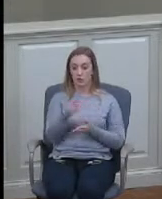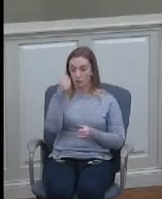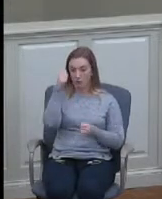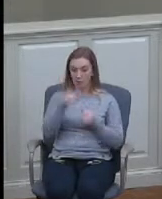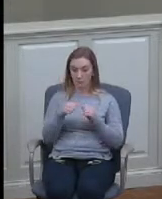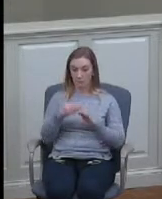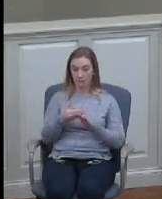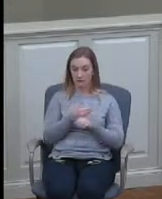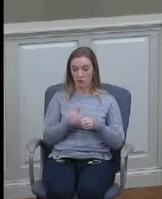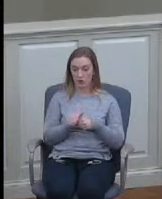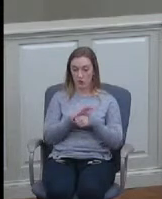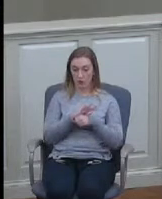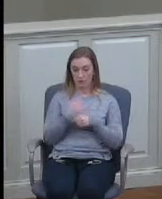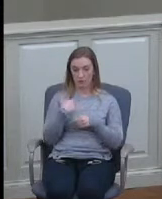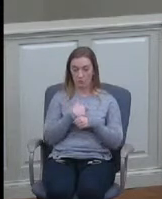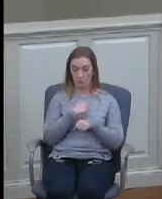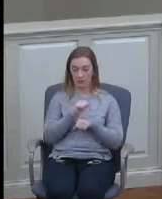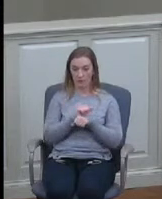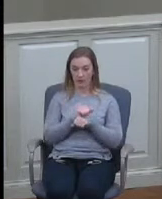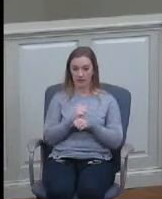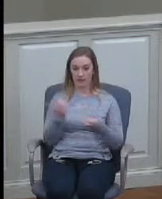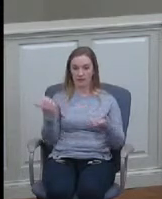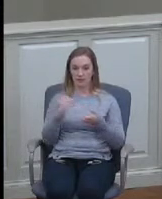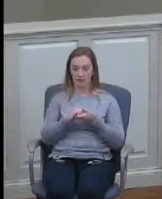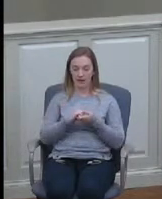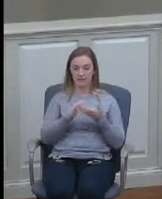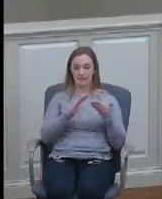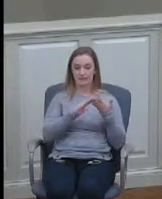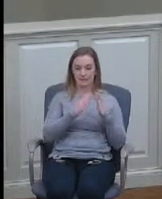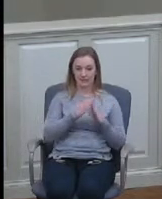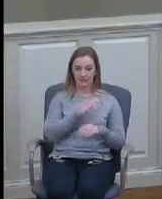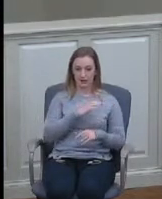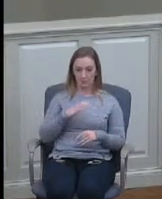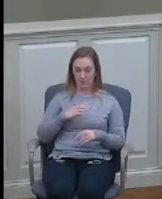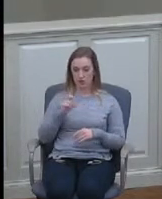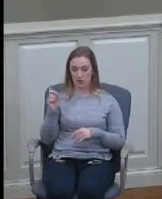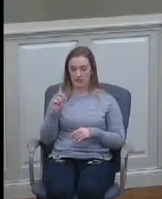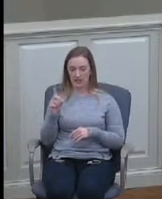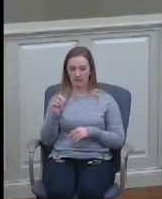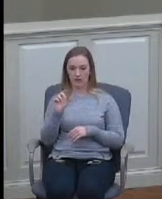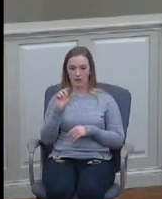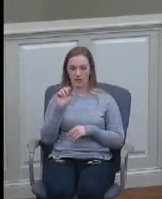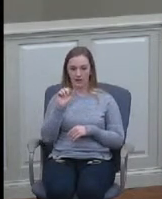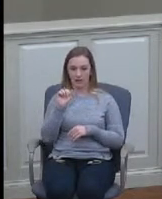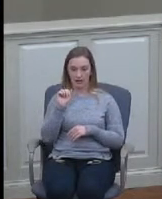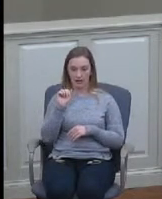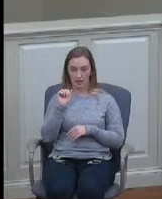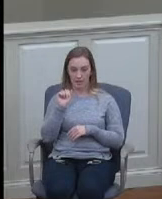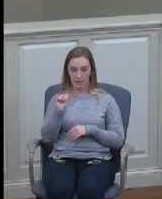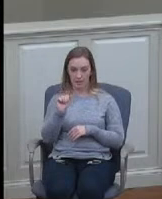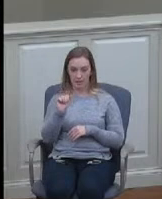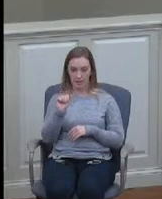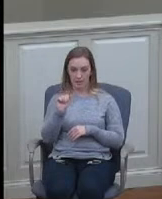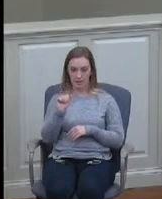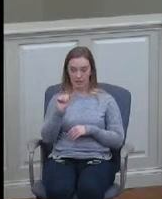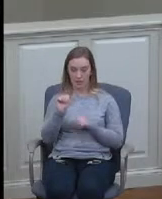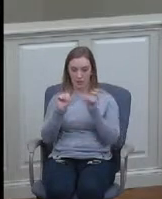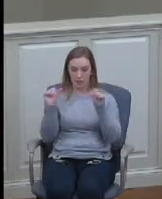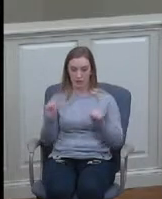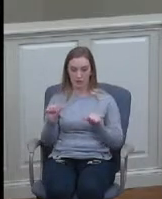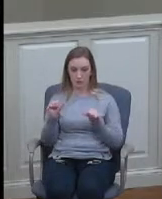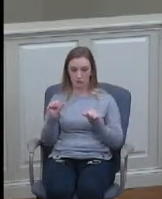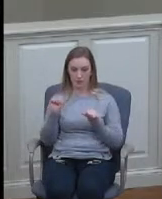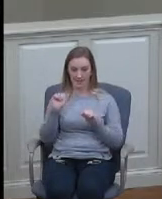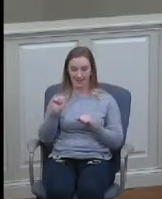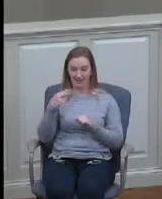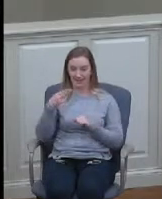we were working on a combined commission with the City Commission and the Danville Architectural Heritage Board about the public art murals. We are